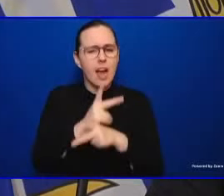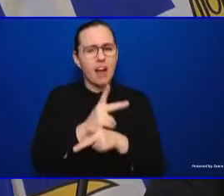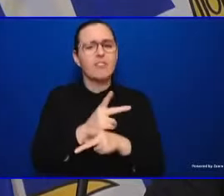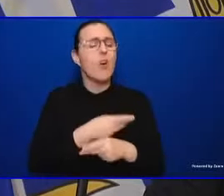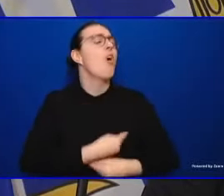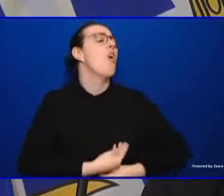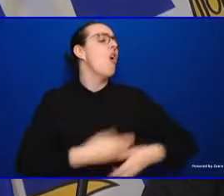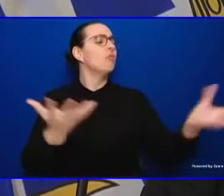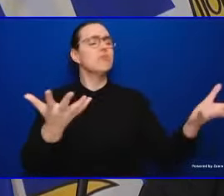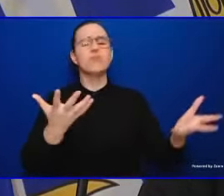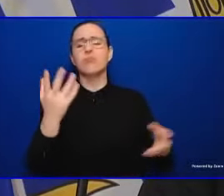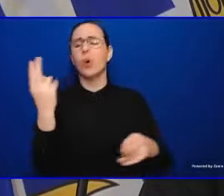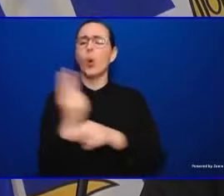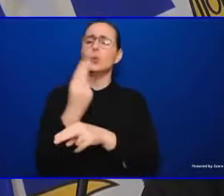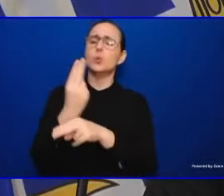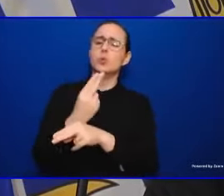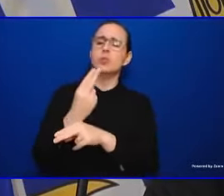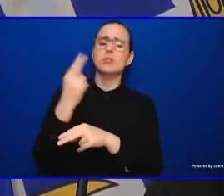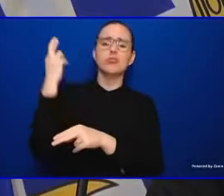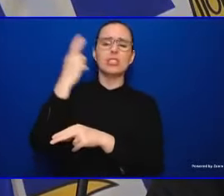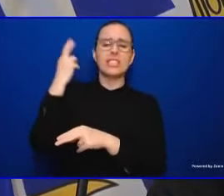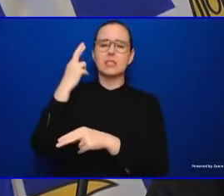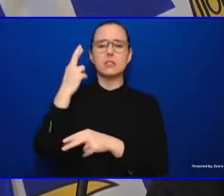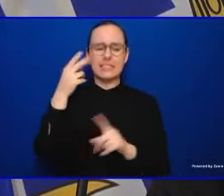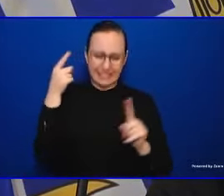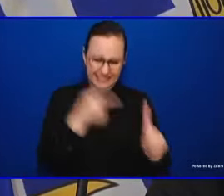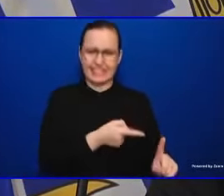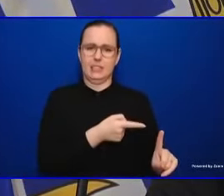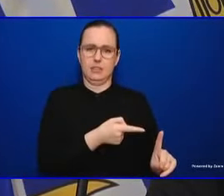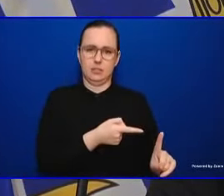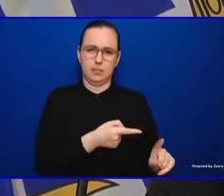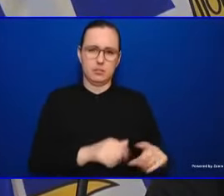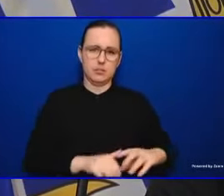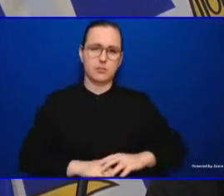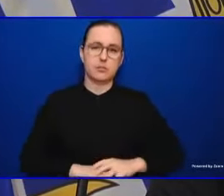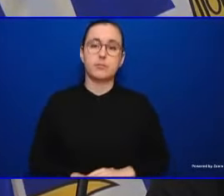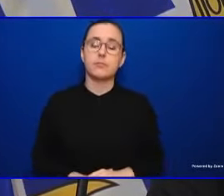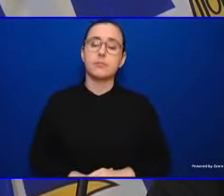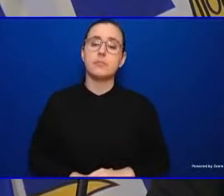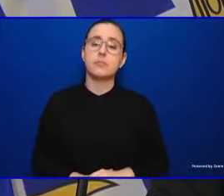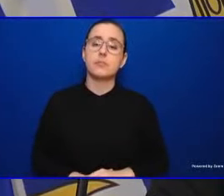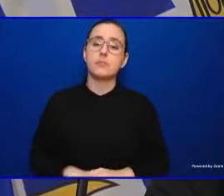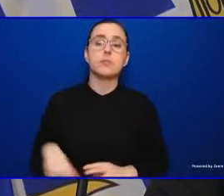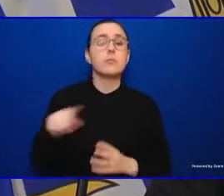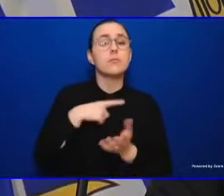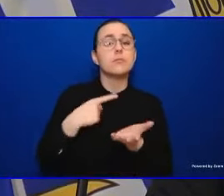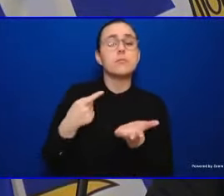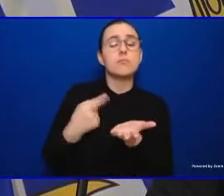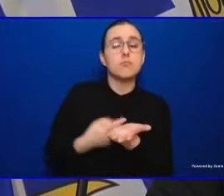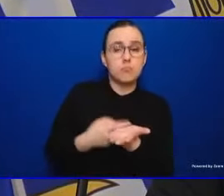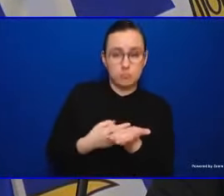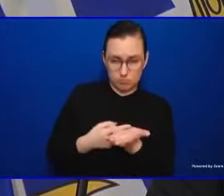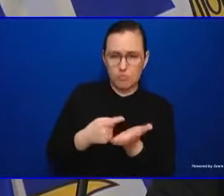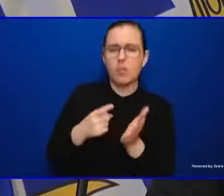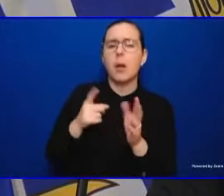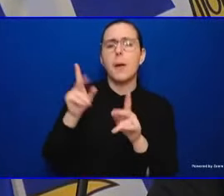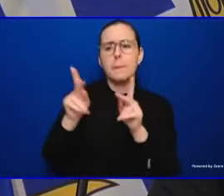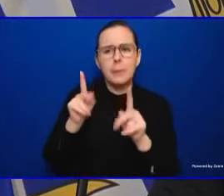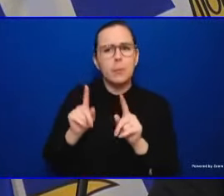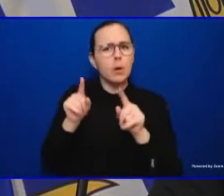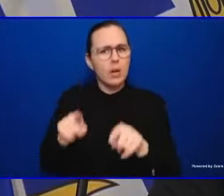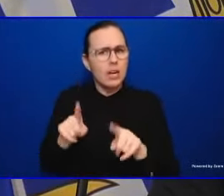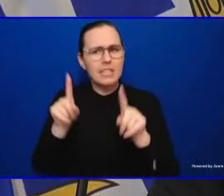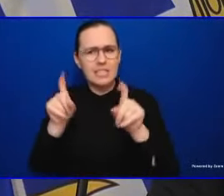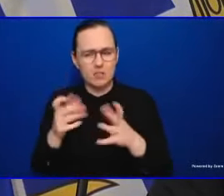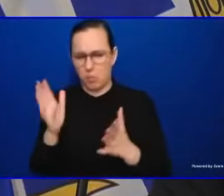test. And this week we've seen some frustration of people wanting access to both PCR tests and rapid tests,